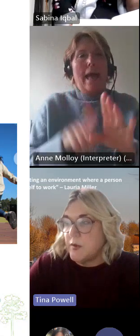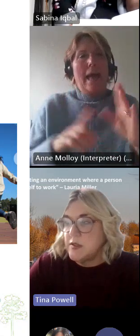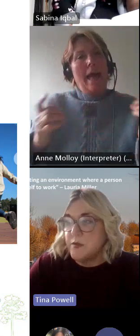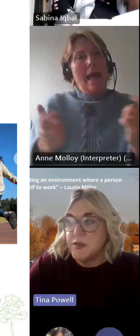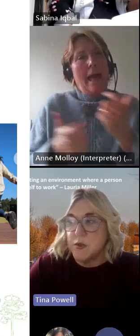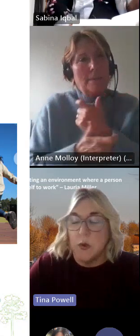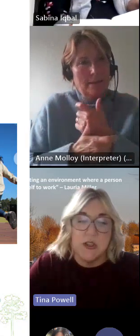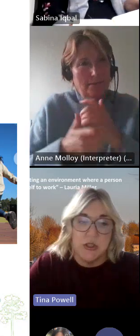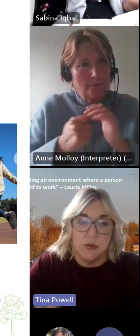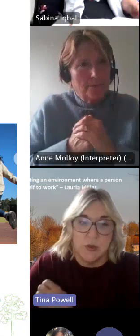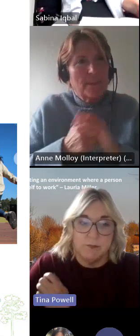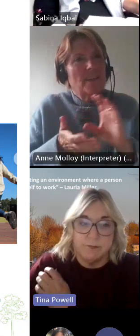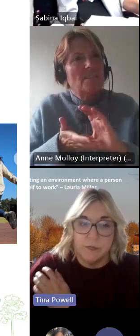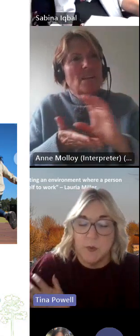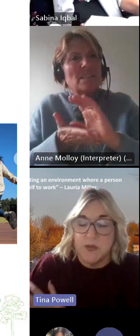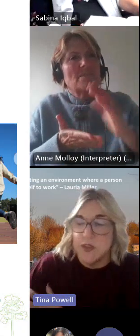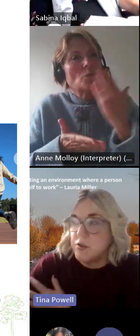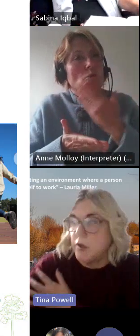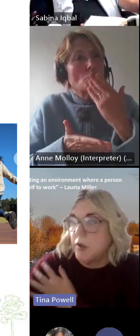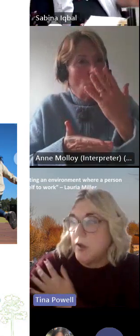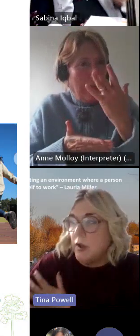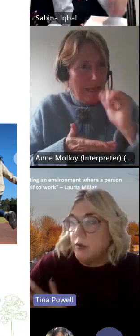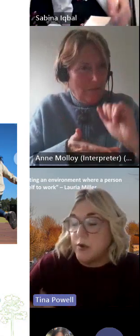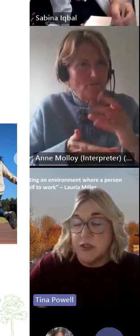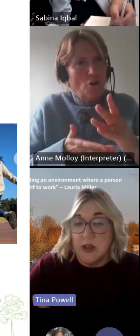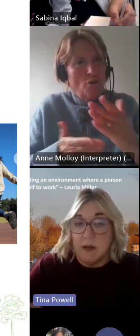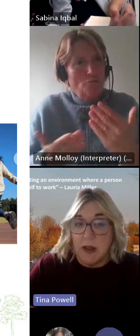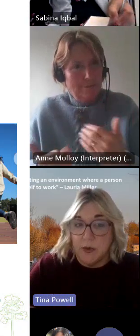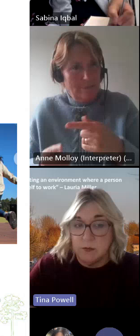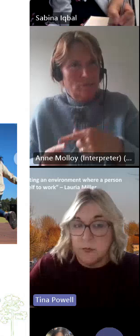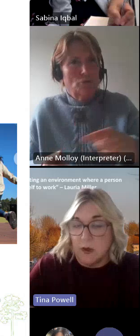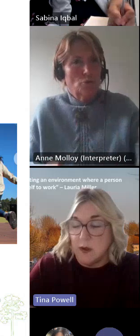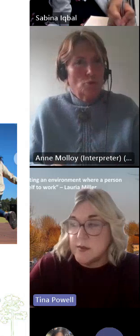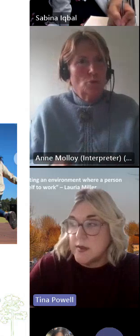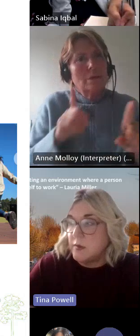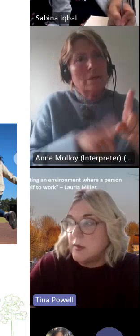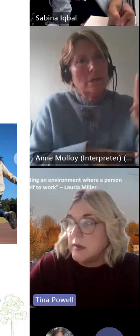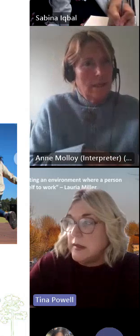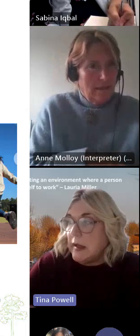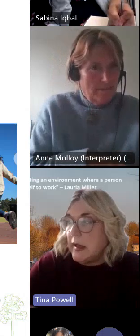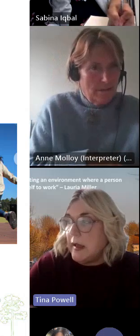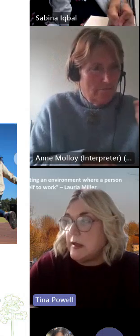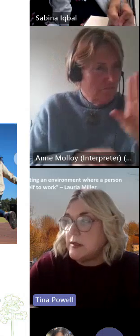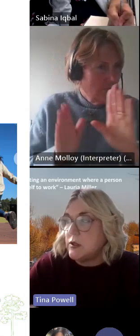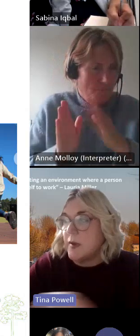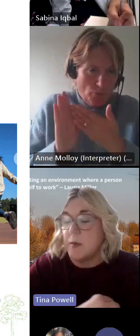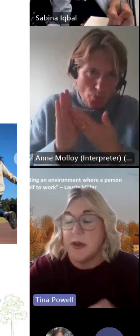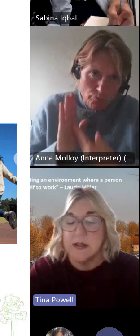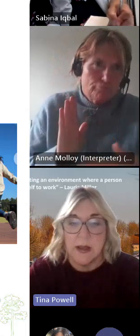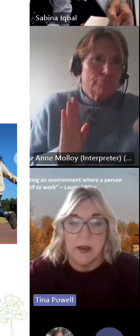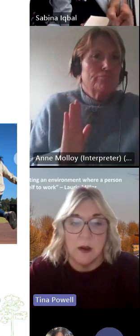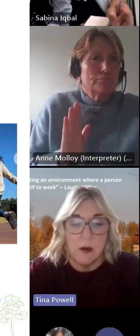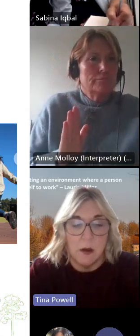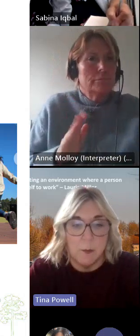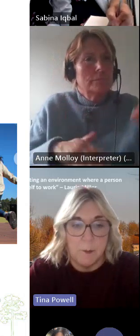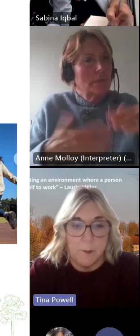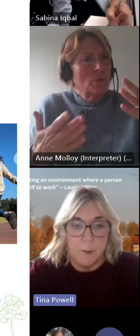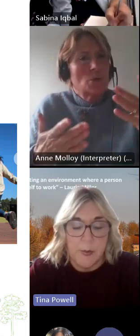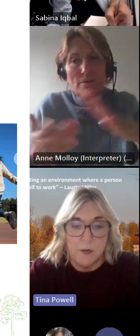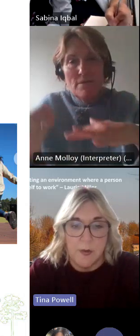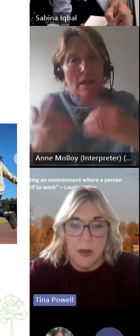It's funding for school-aged children from reception through to year 11 inclusive, and whose families, again,